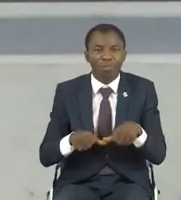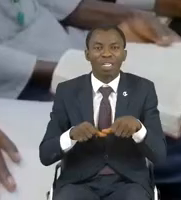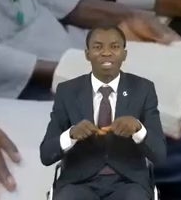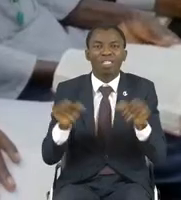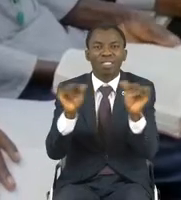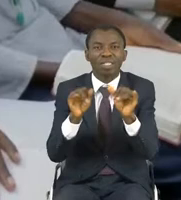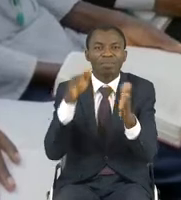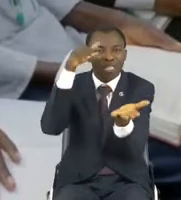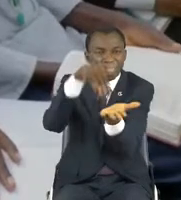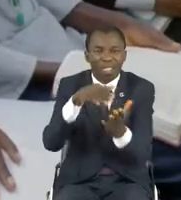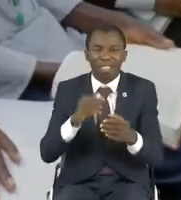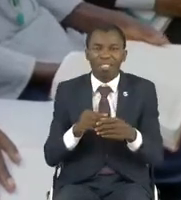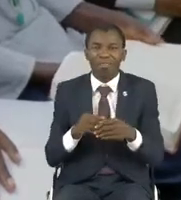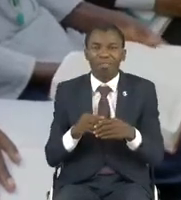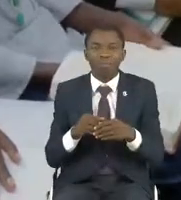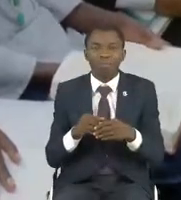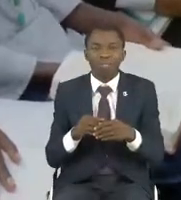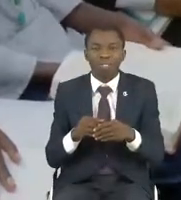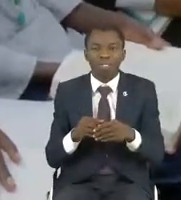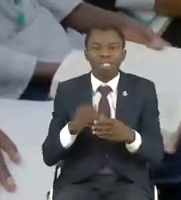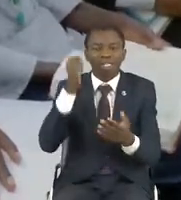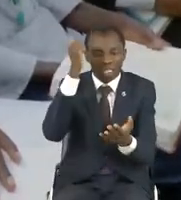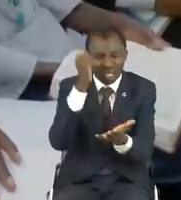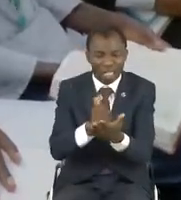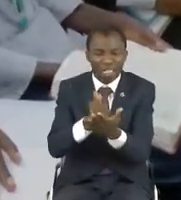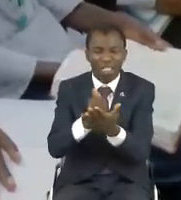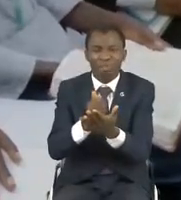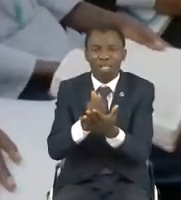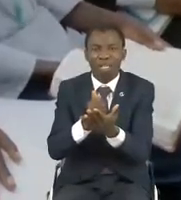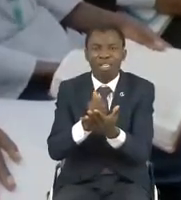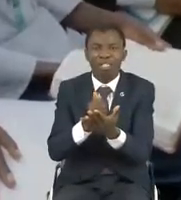again. Amen. The amen is lying down.